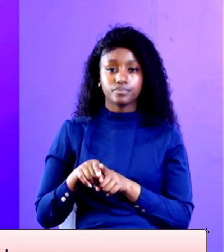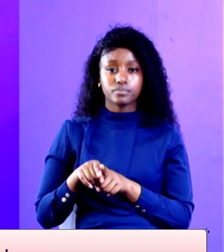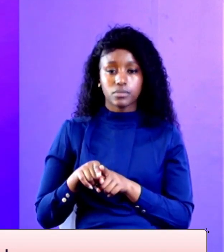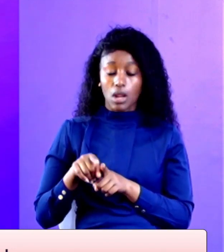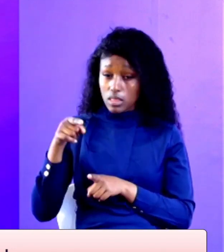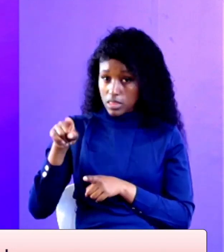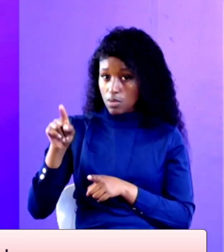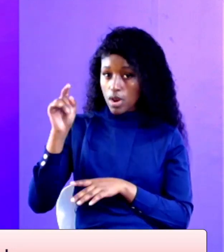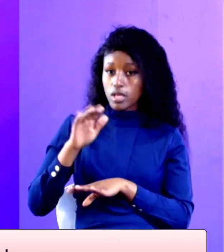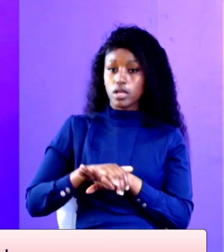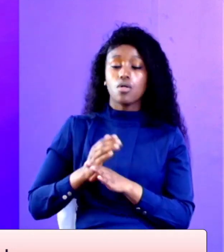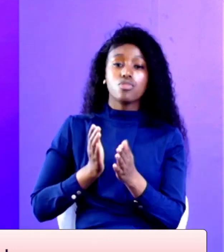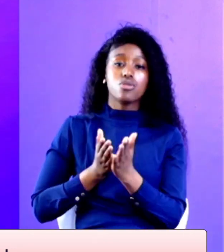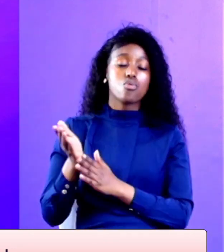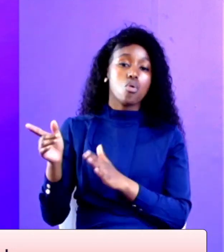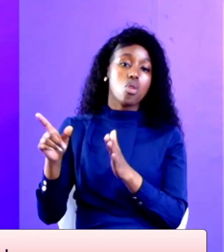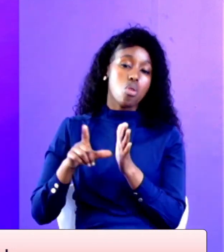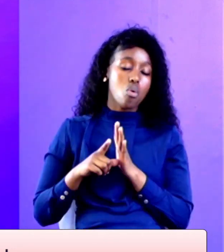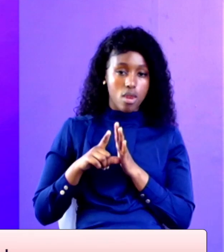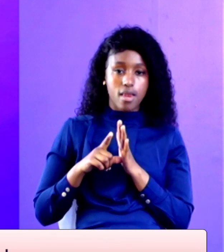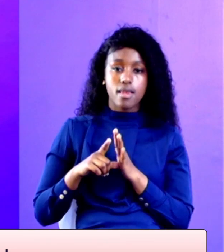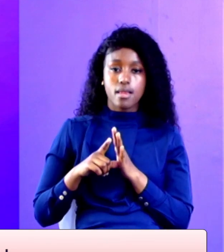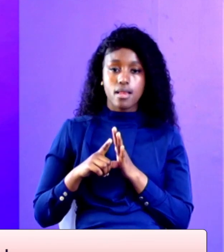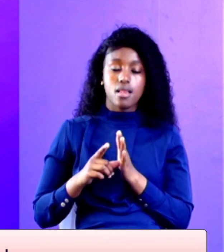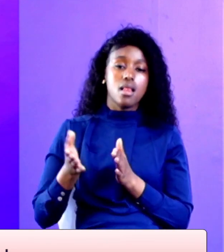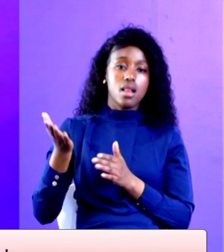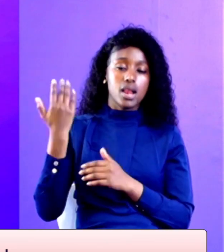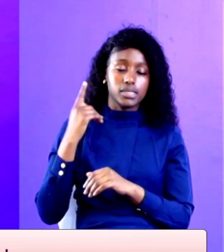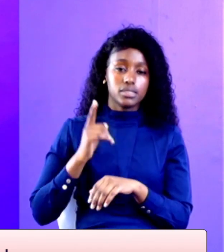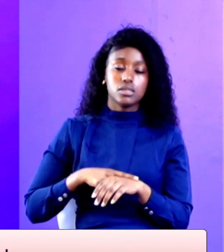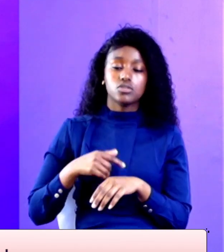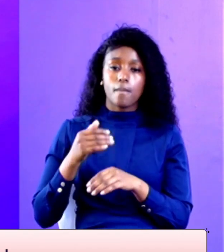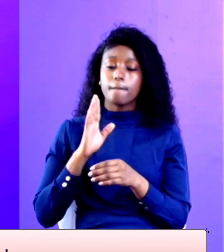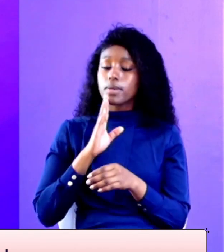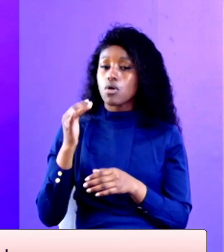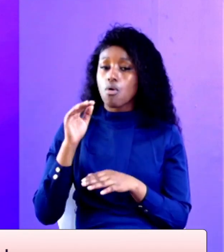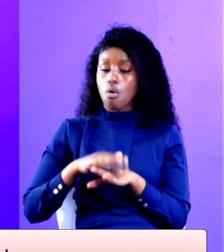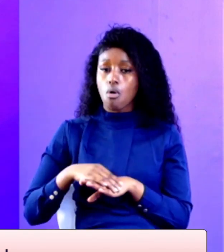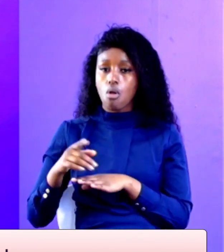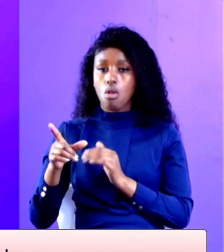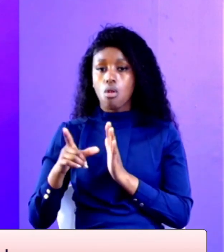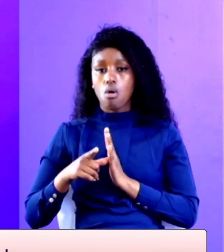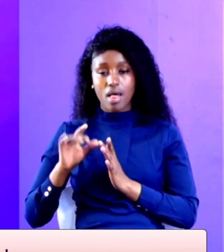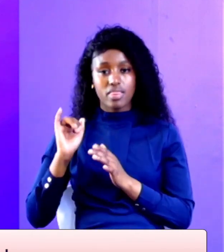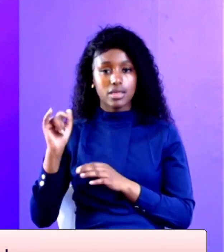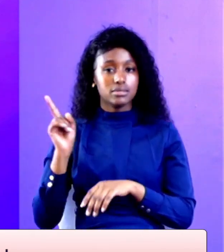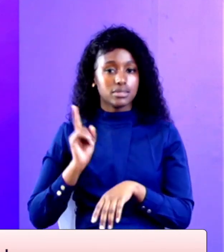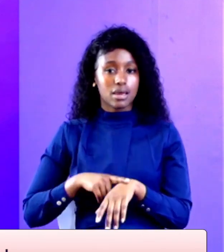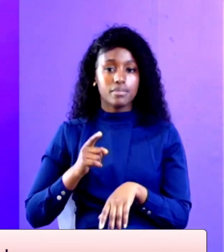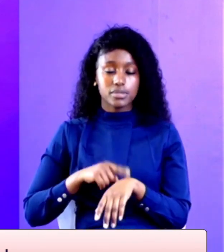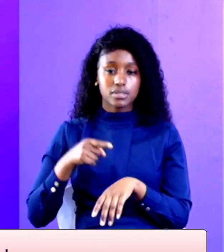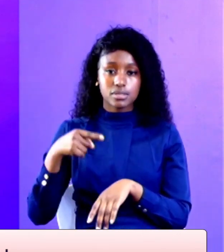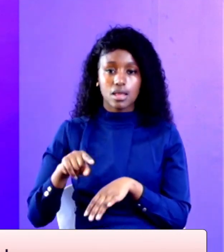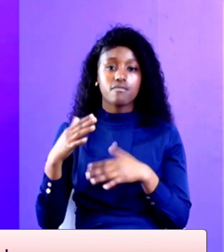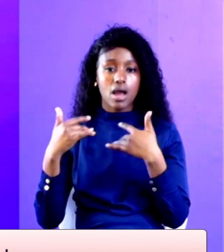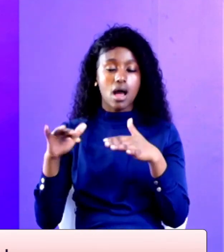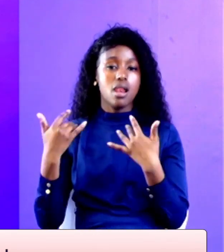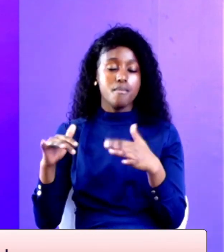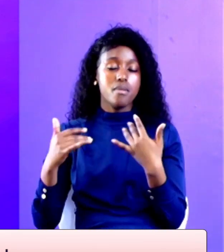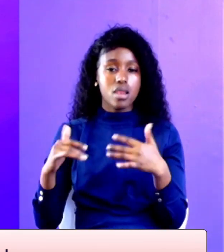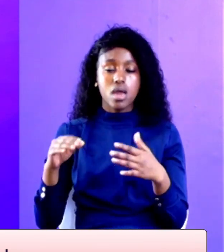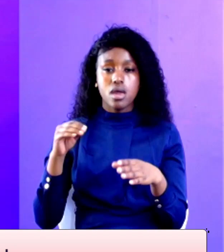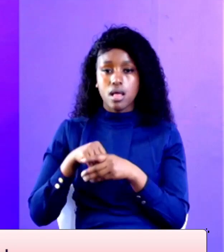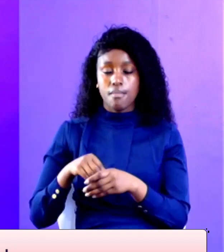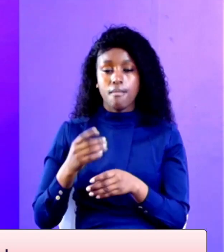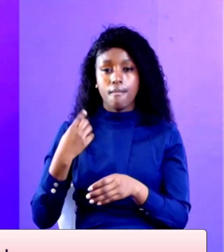loan, previously on loan last season. Throughout that season, he was playing on loan from Bayern.